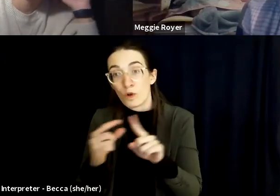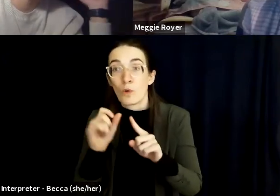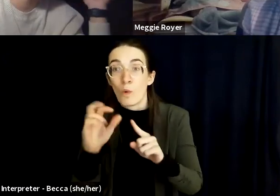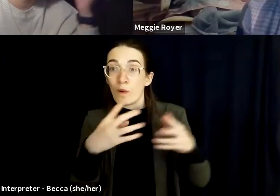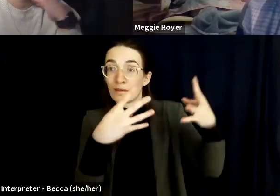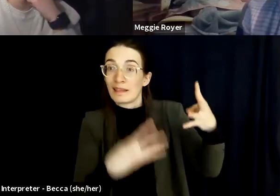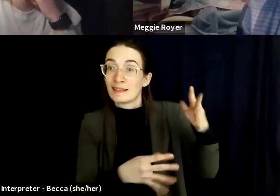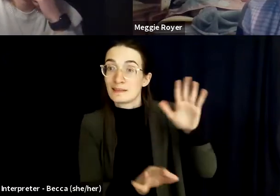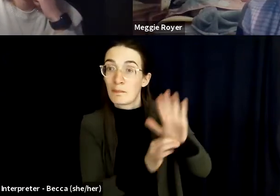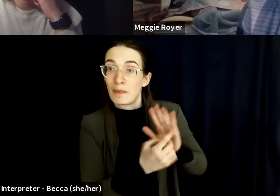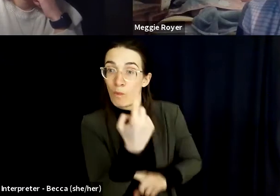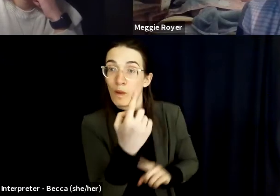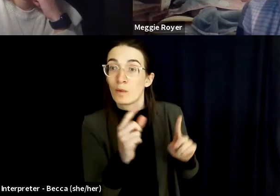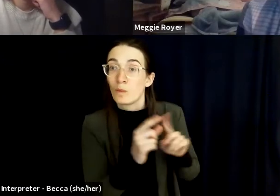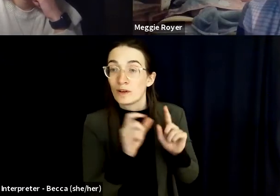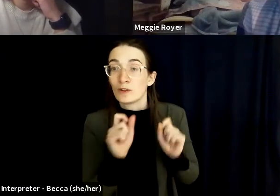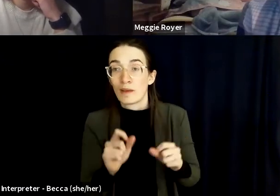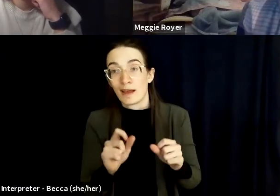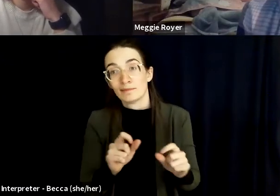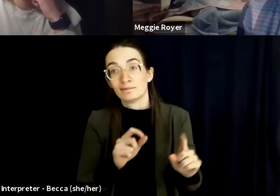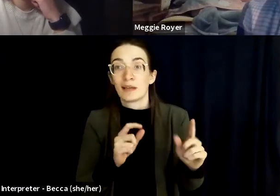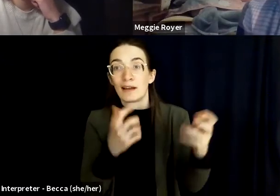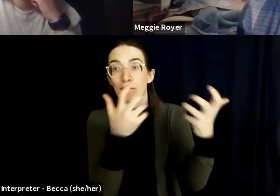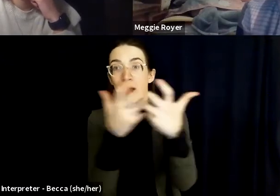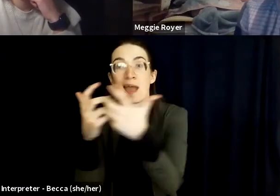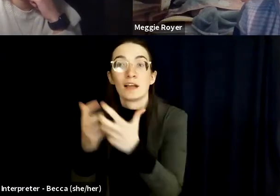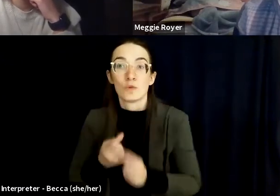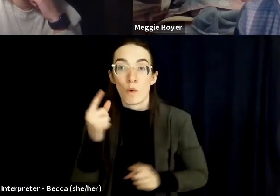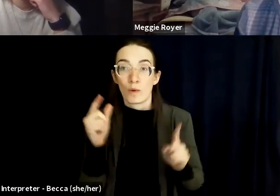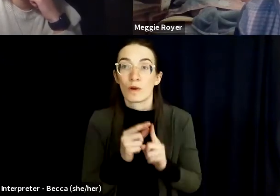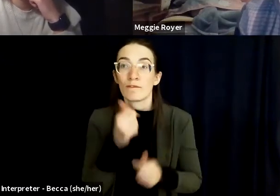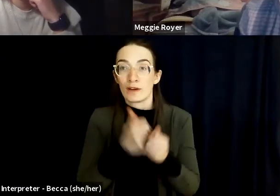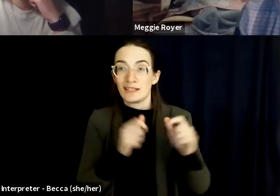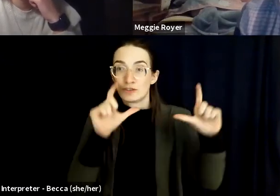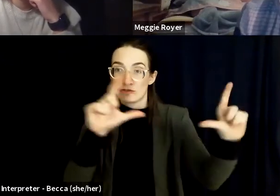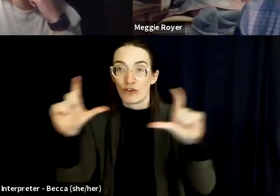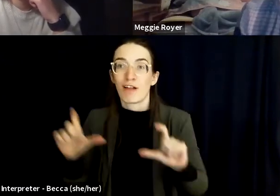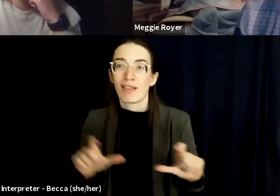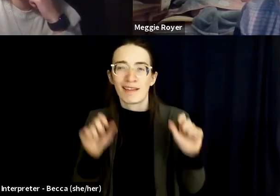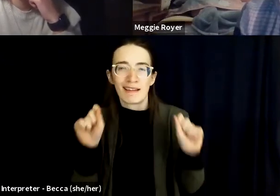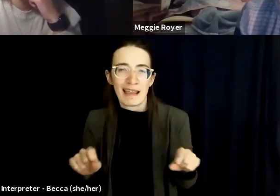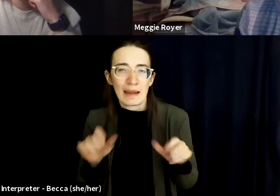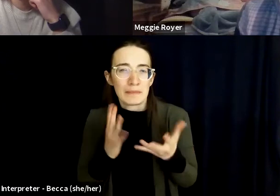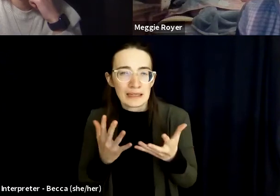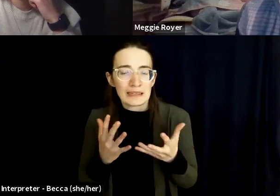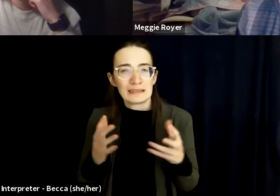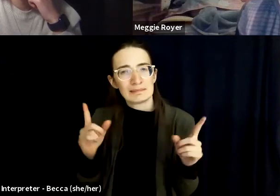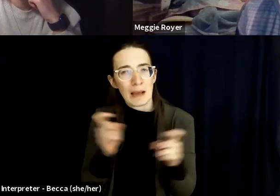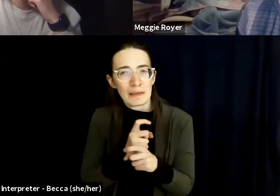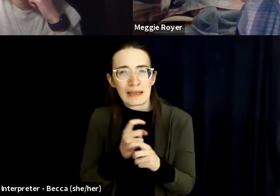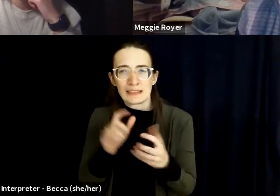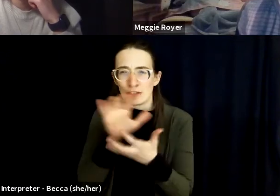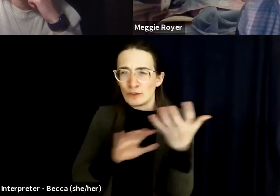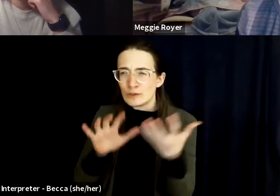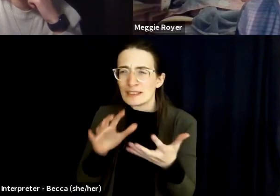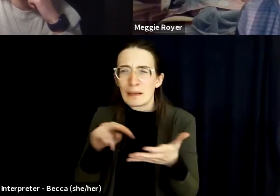to assign to each dimension, and you'll write it in that circle. And I know this might be kind of confusing as I say it verbally, so we have an illustration